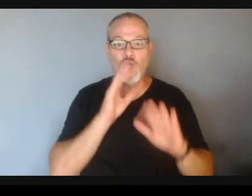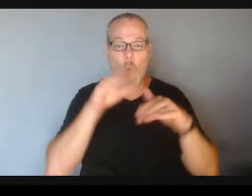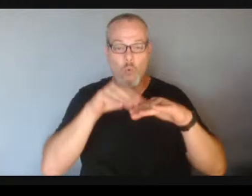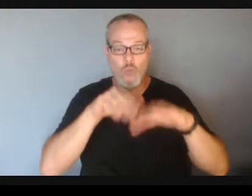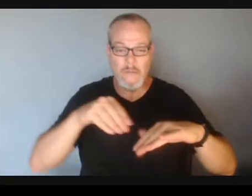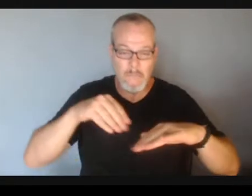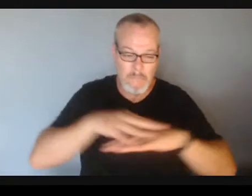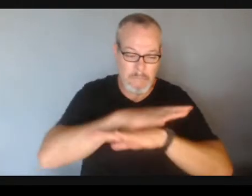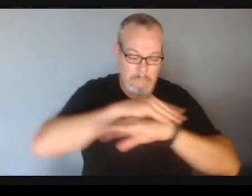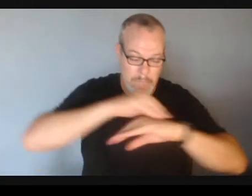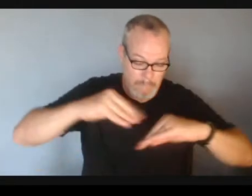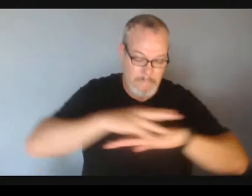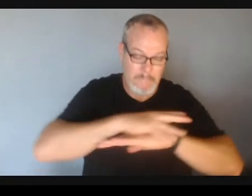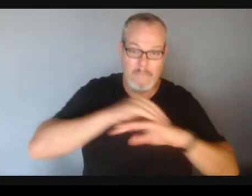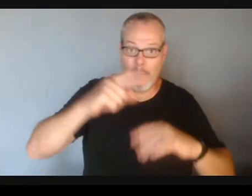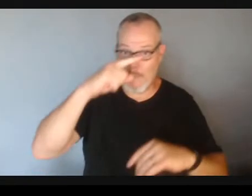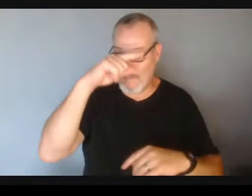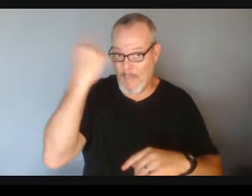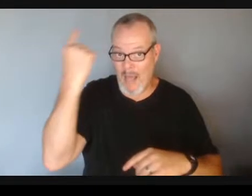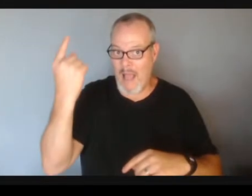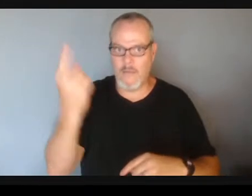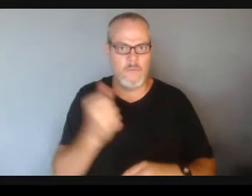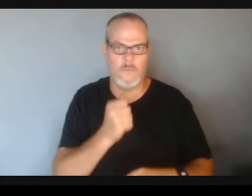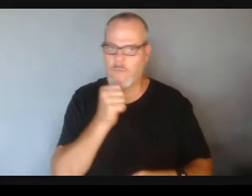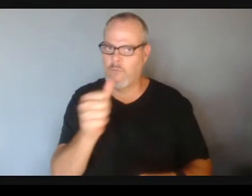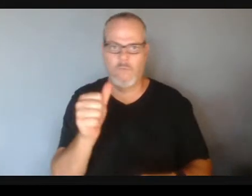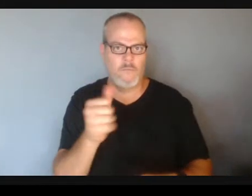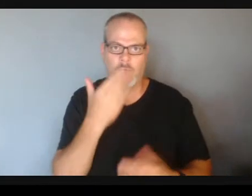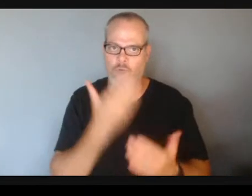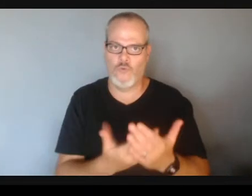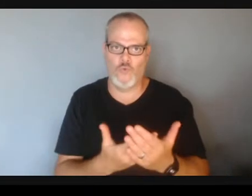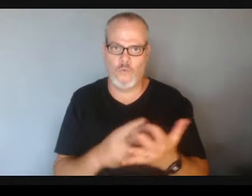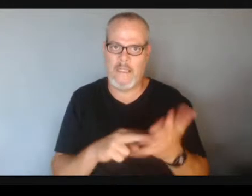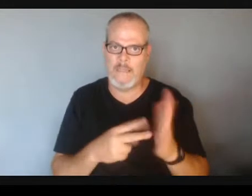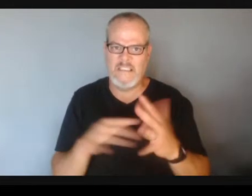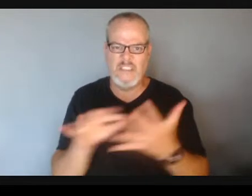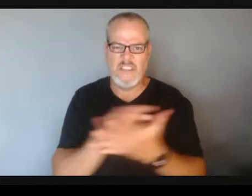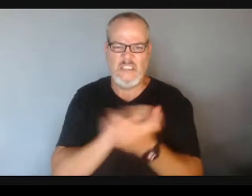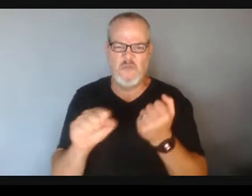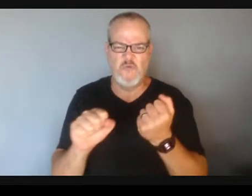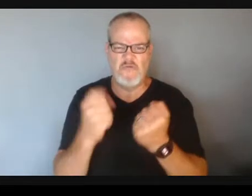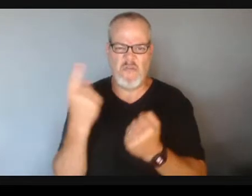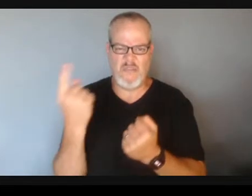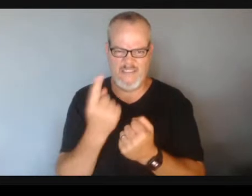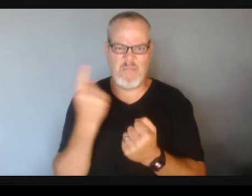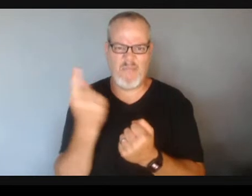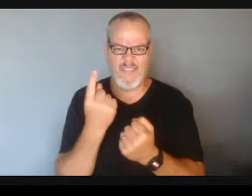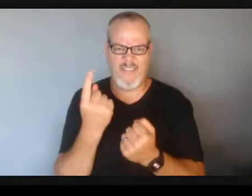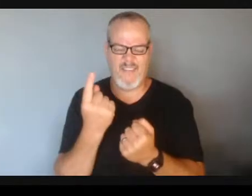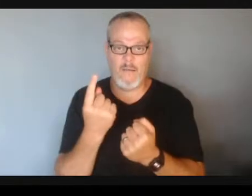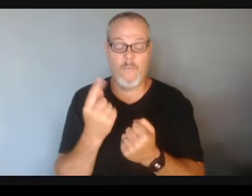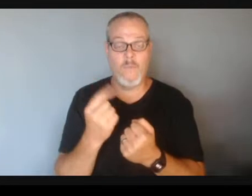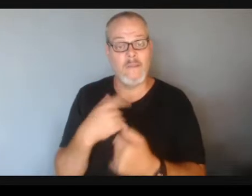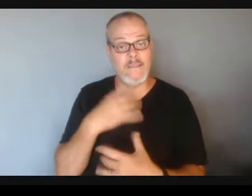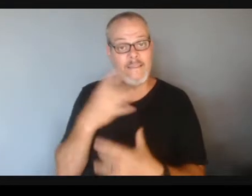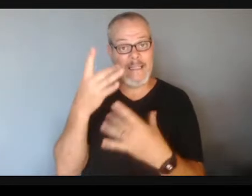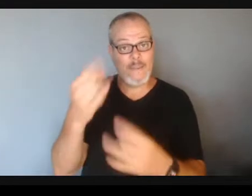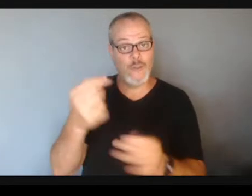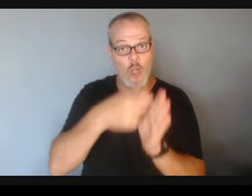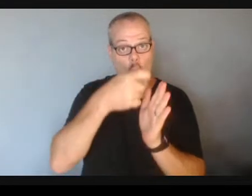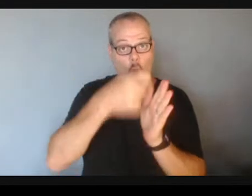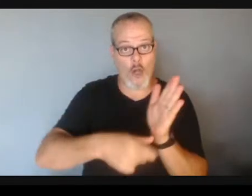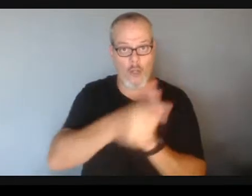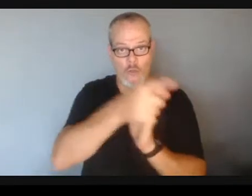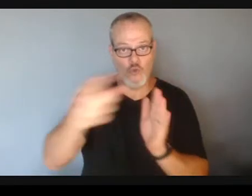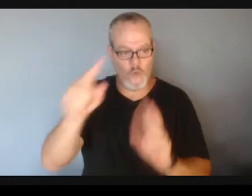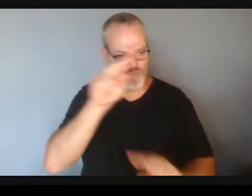smoke wasn't good. That means it was destroying something. So interesting article. You can look